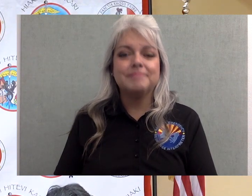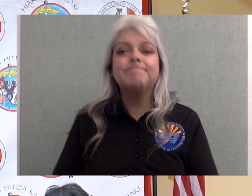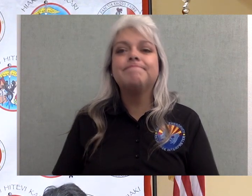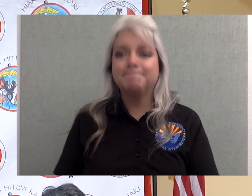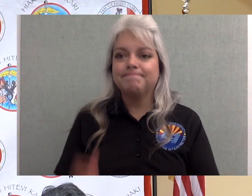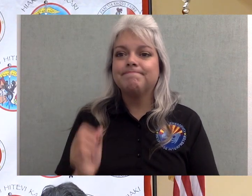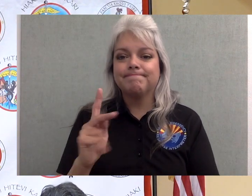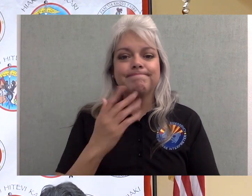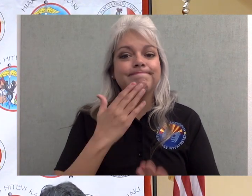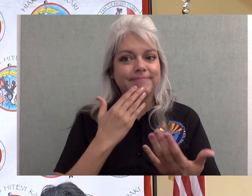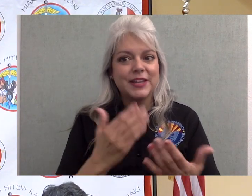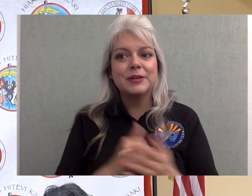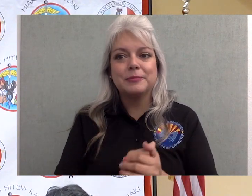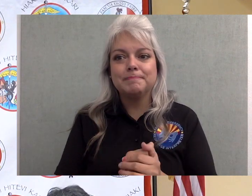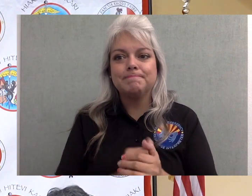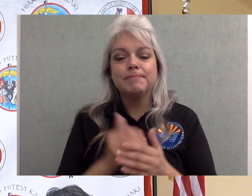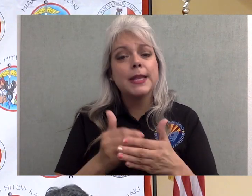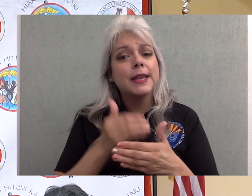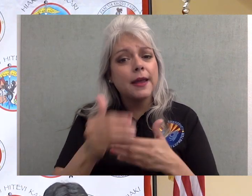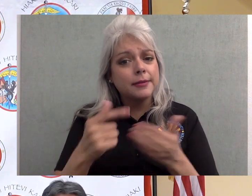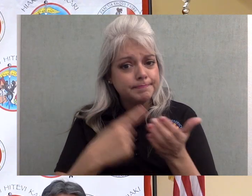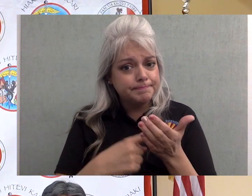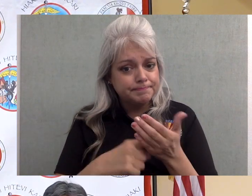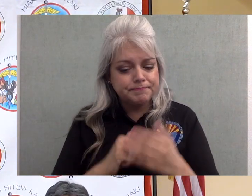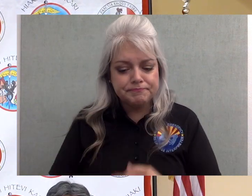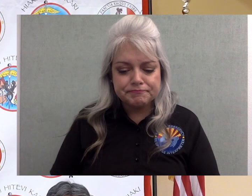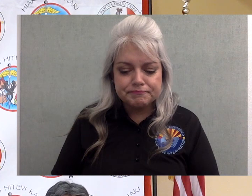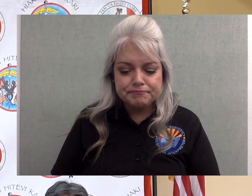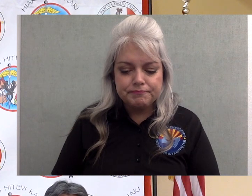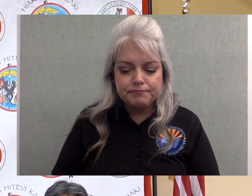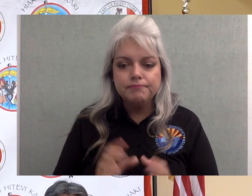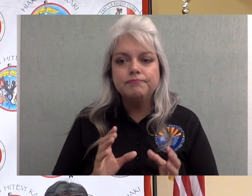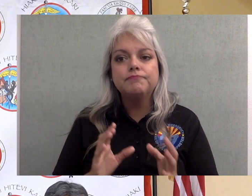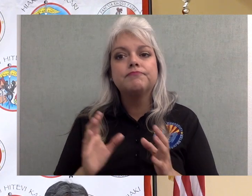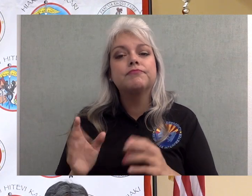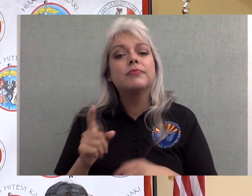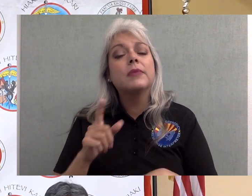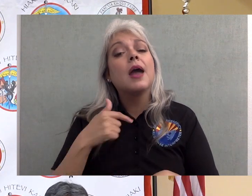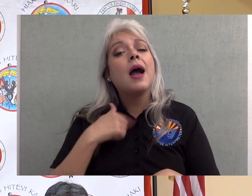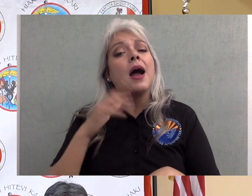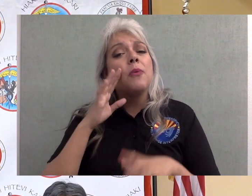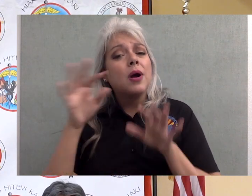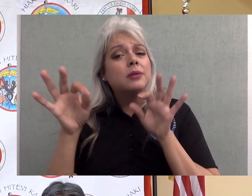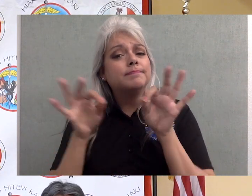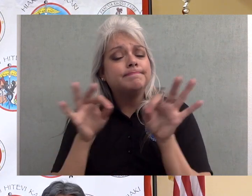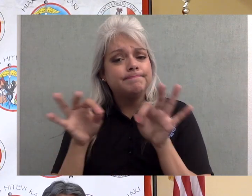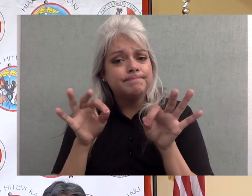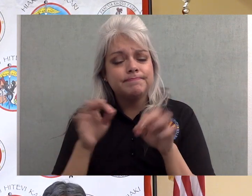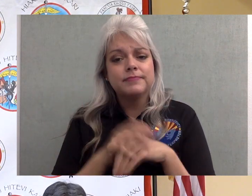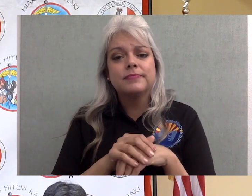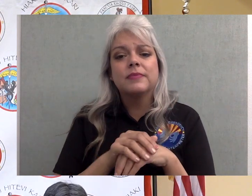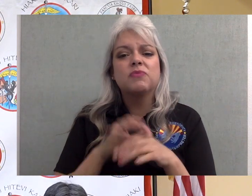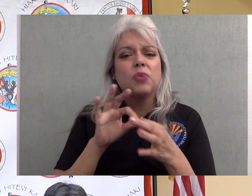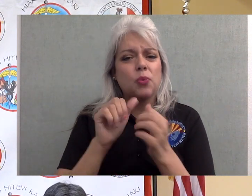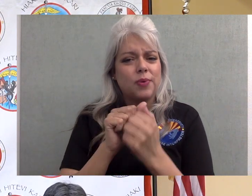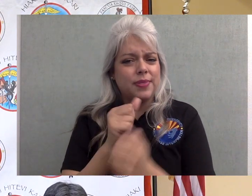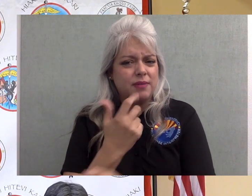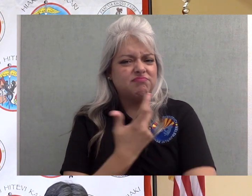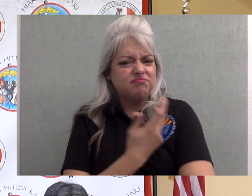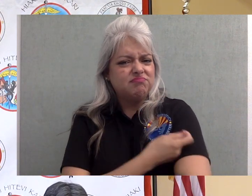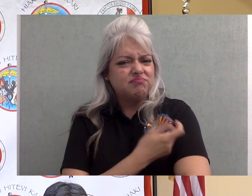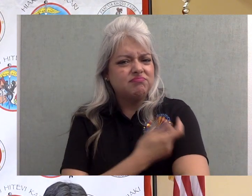Okay, thank you. Next up. Okay. I'm going to give you a little vaccine update because you've been hearing a lot about this in the